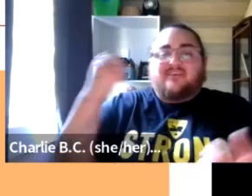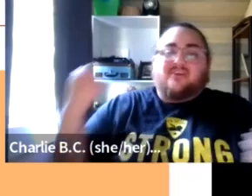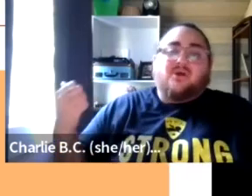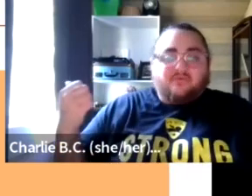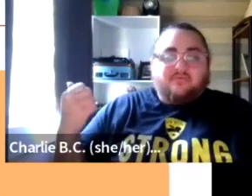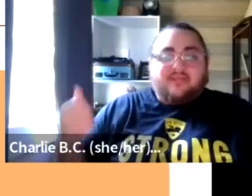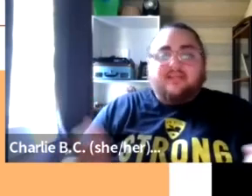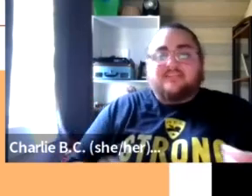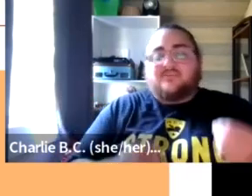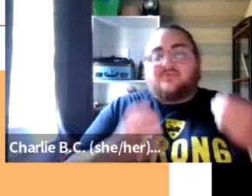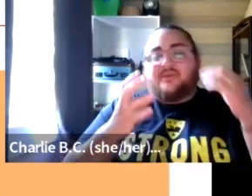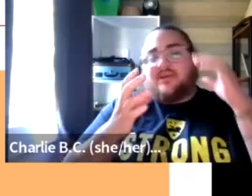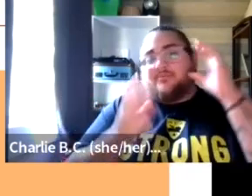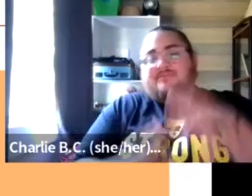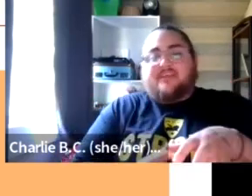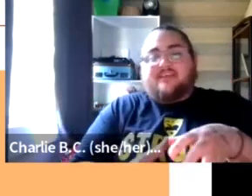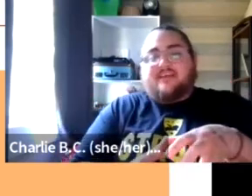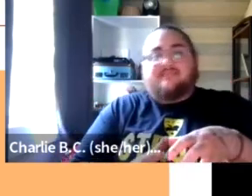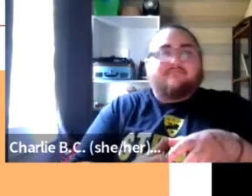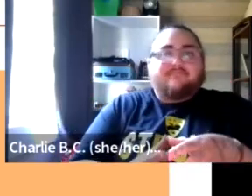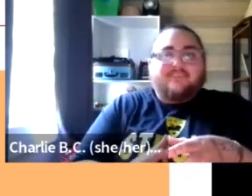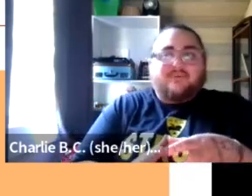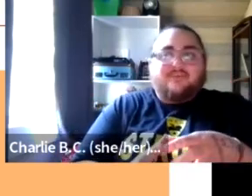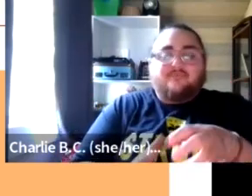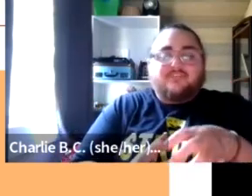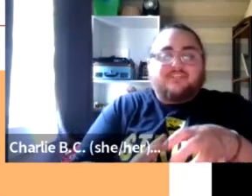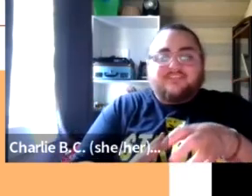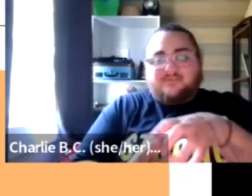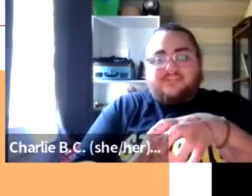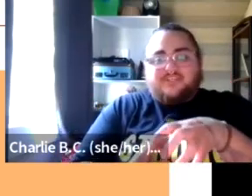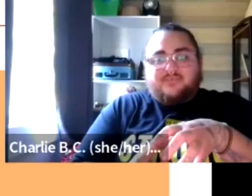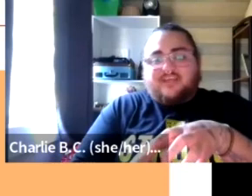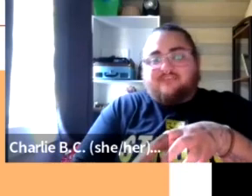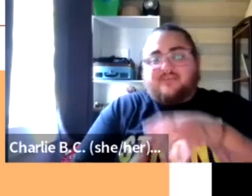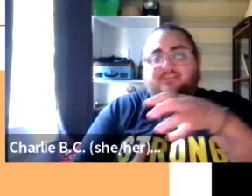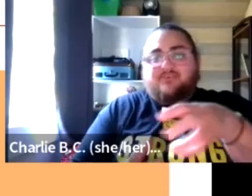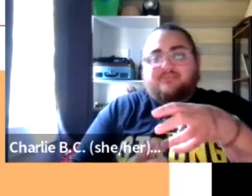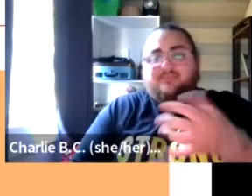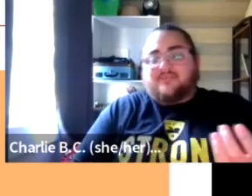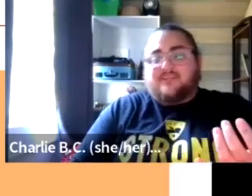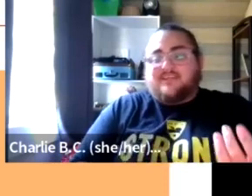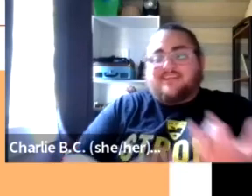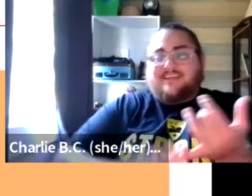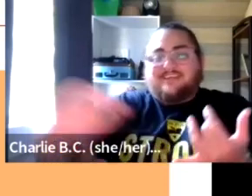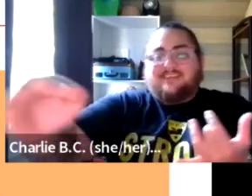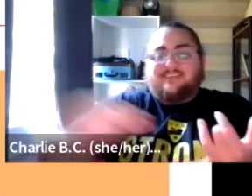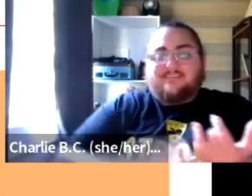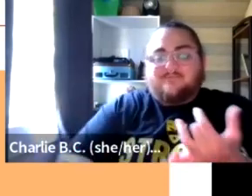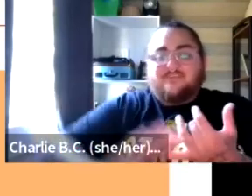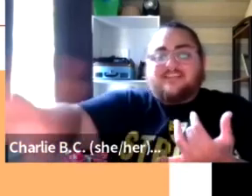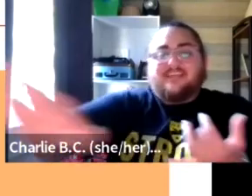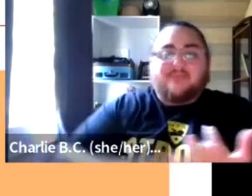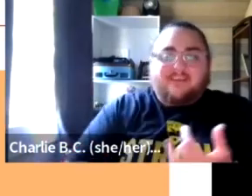saying, hey, you got to go, right? And so we want to help prevent that, unfortunate situation where they have to make a choice between that